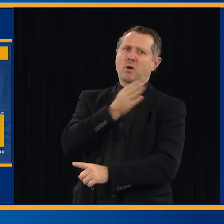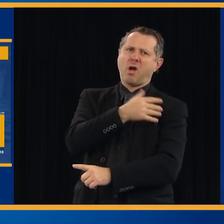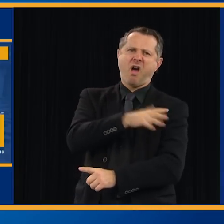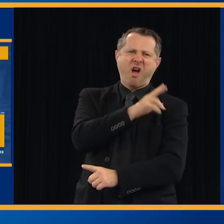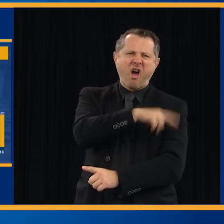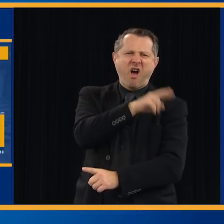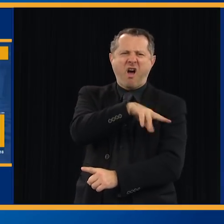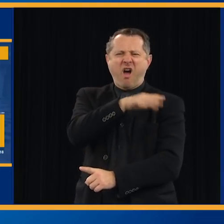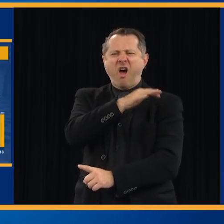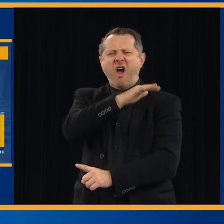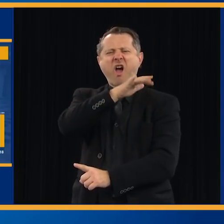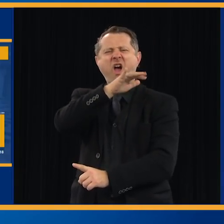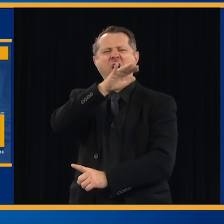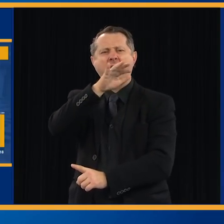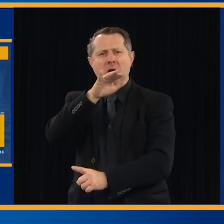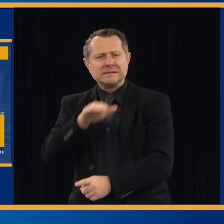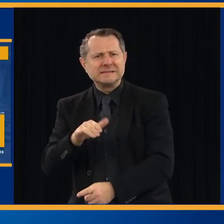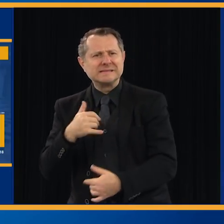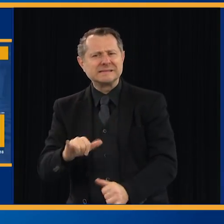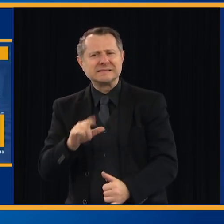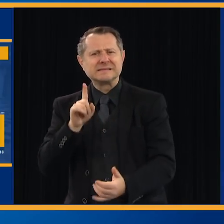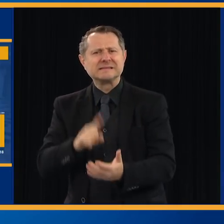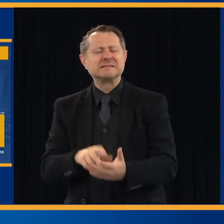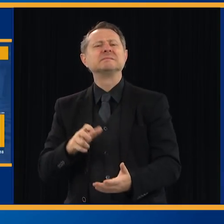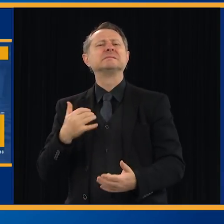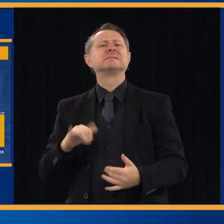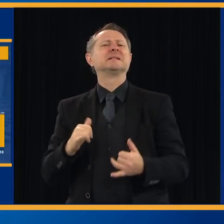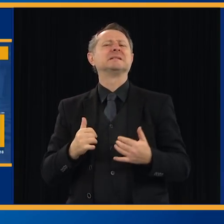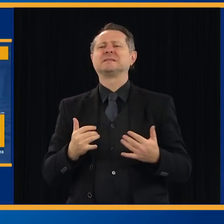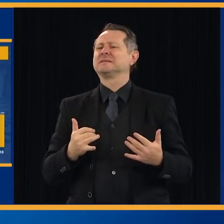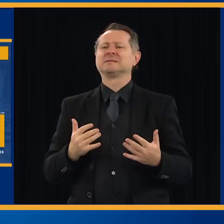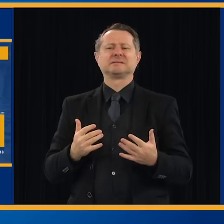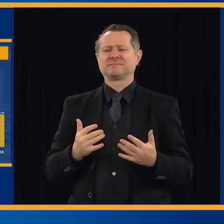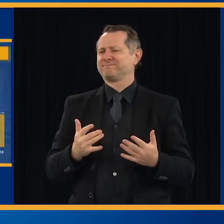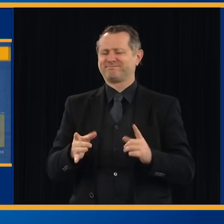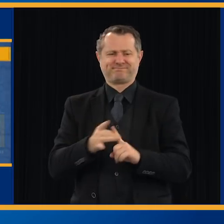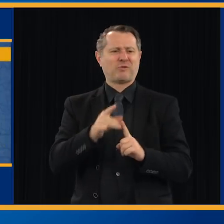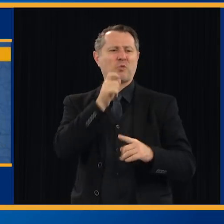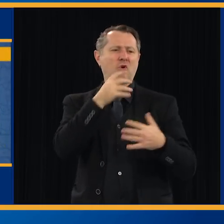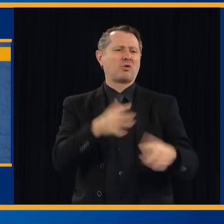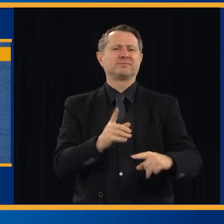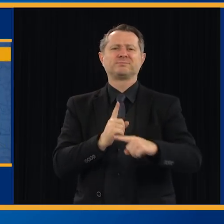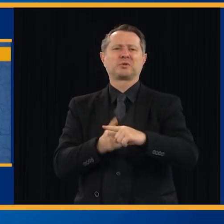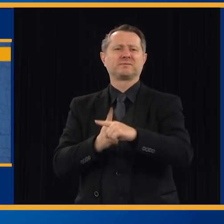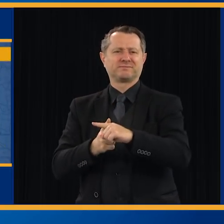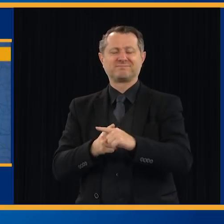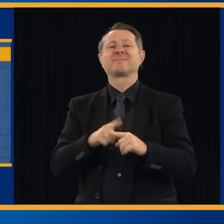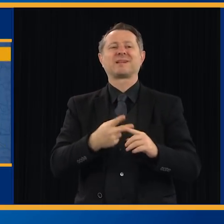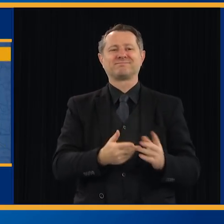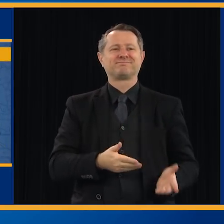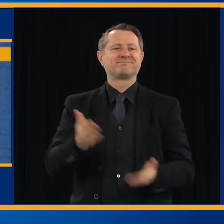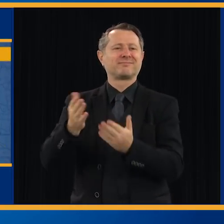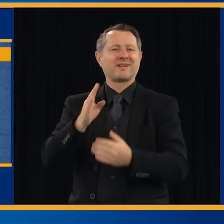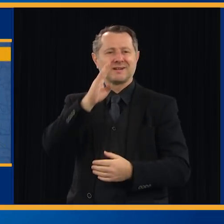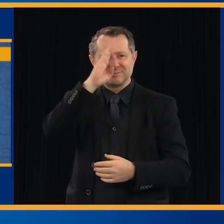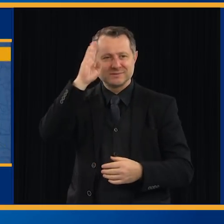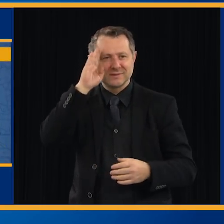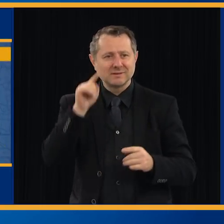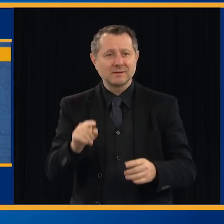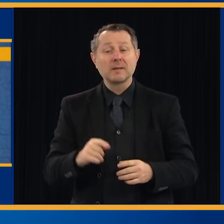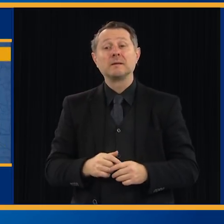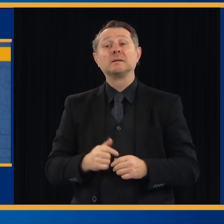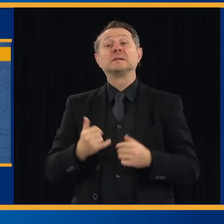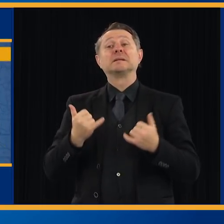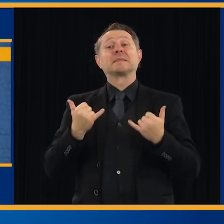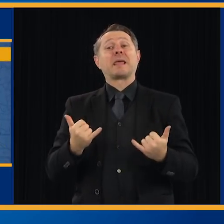it is still 1,300 people who are testing positive and need hospitalization. We've been watching the spread of